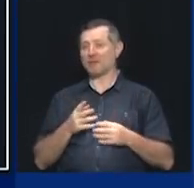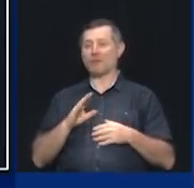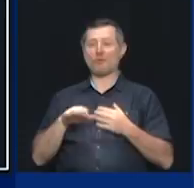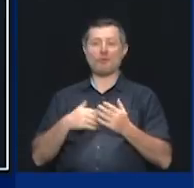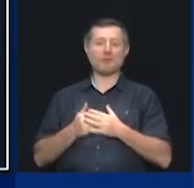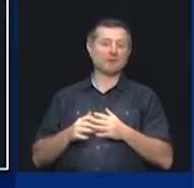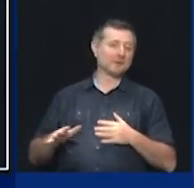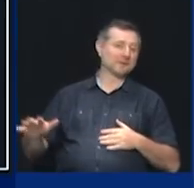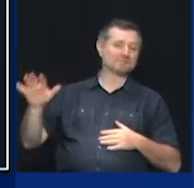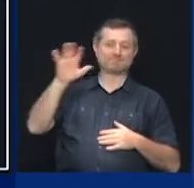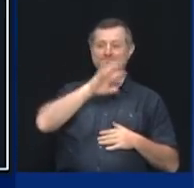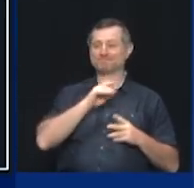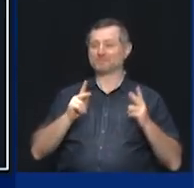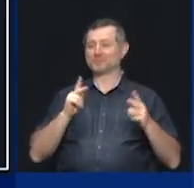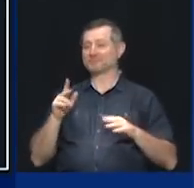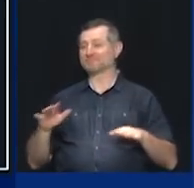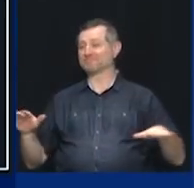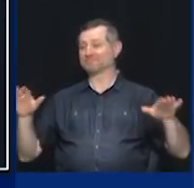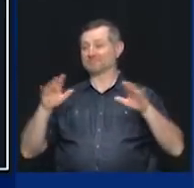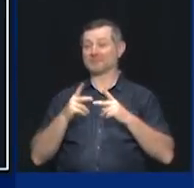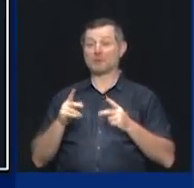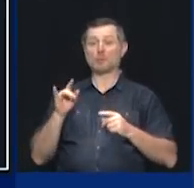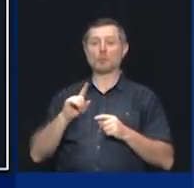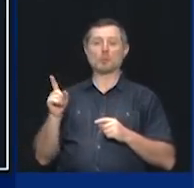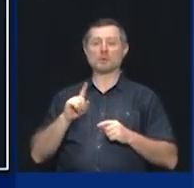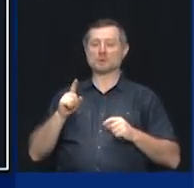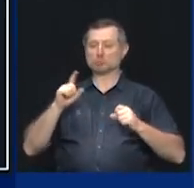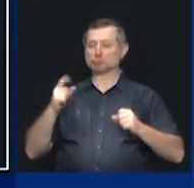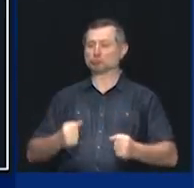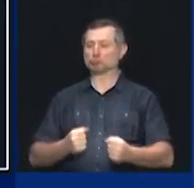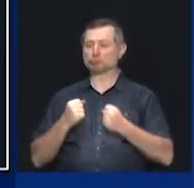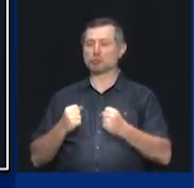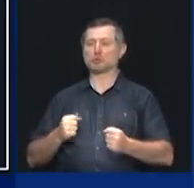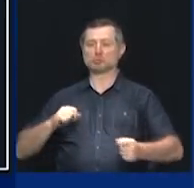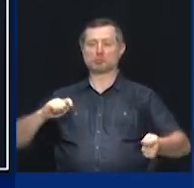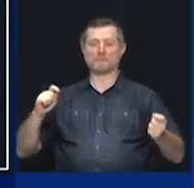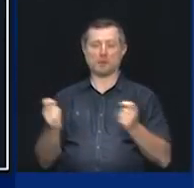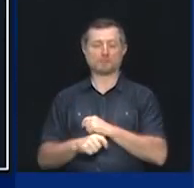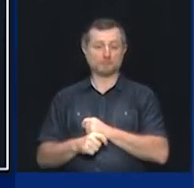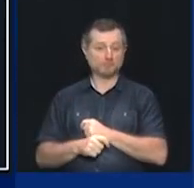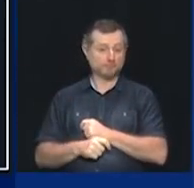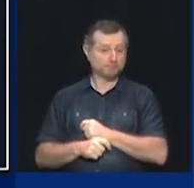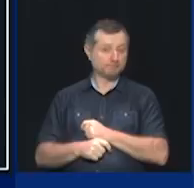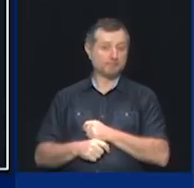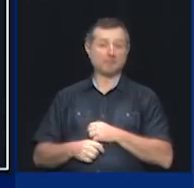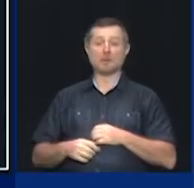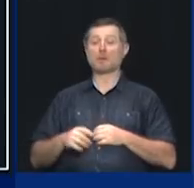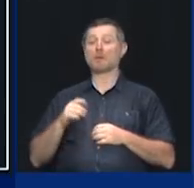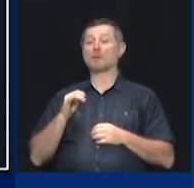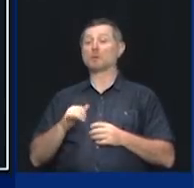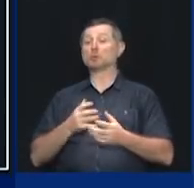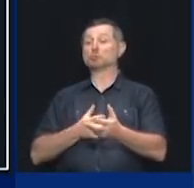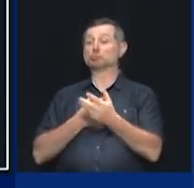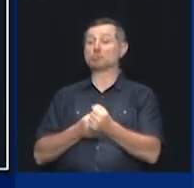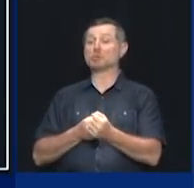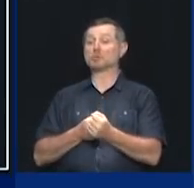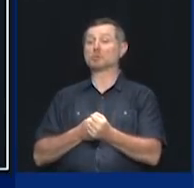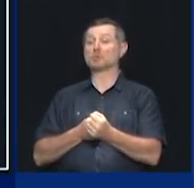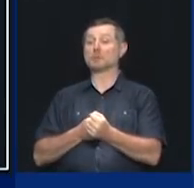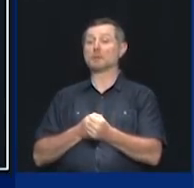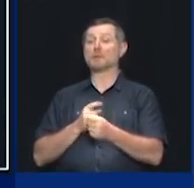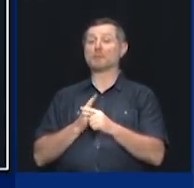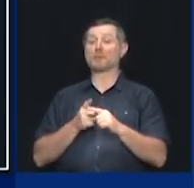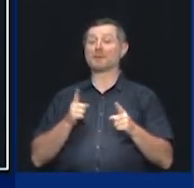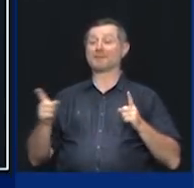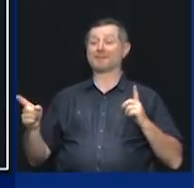Because the reform has to be bolder. It has to be bolder. And trust is a two-way street. You want to